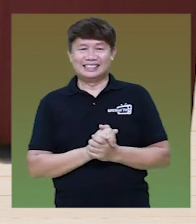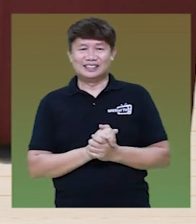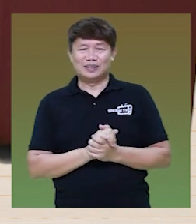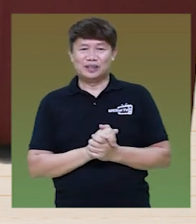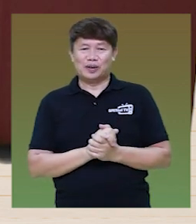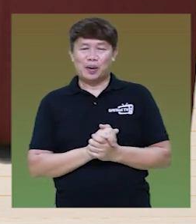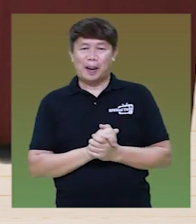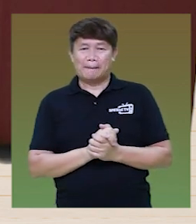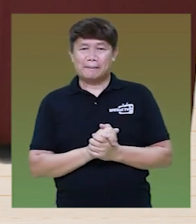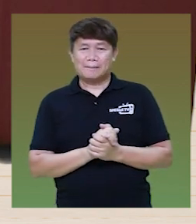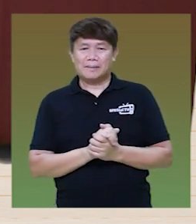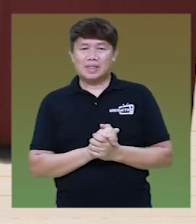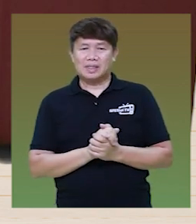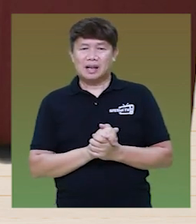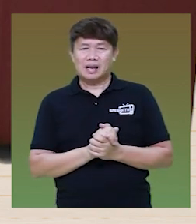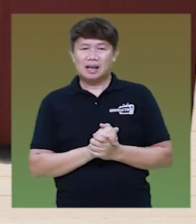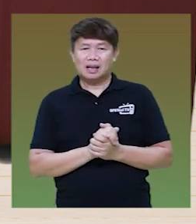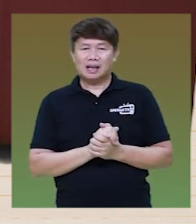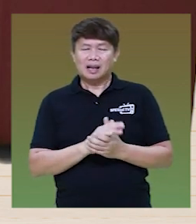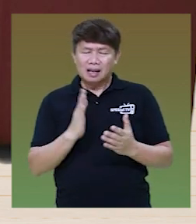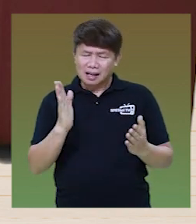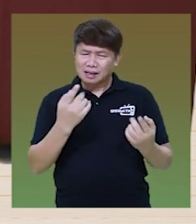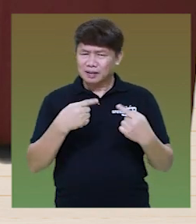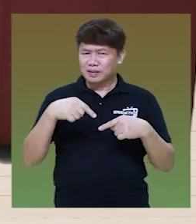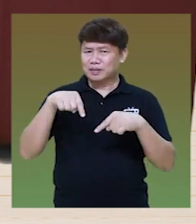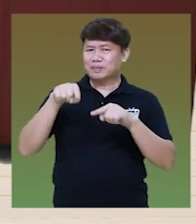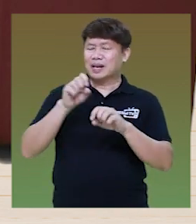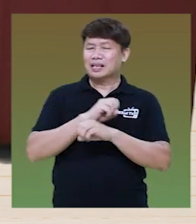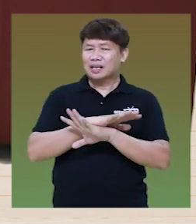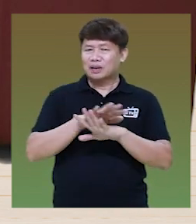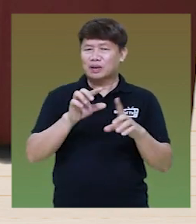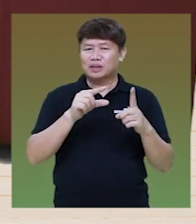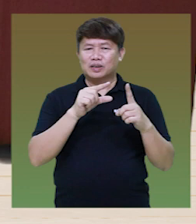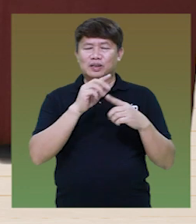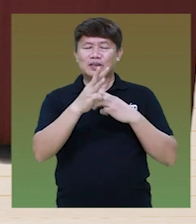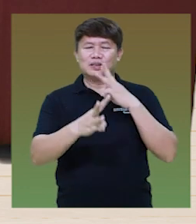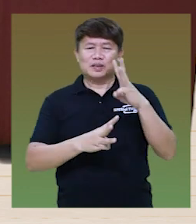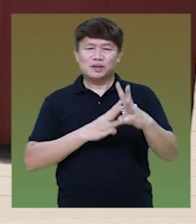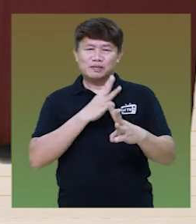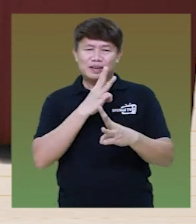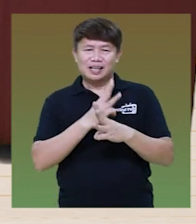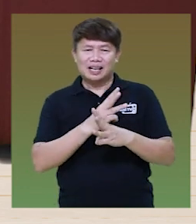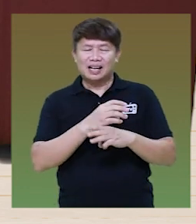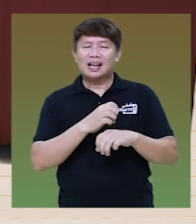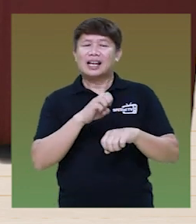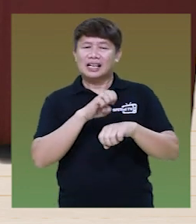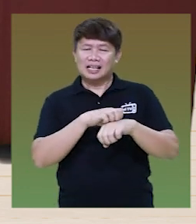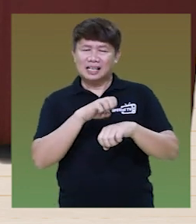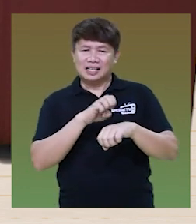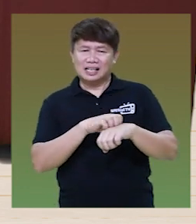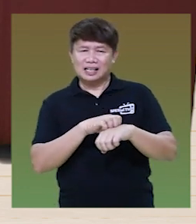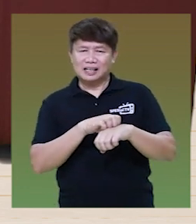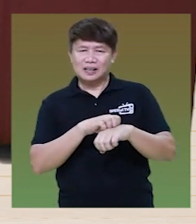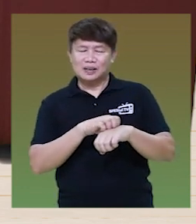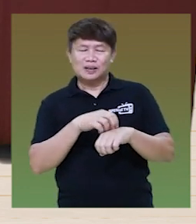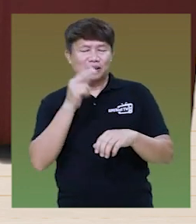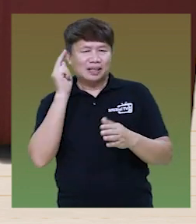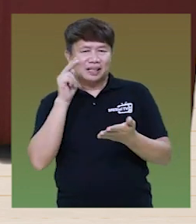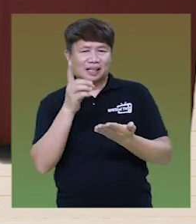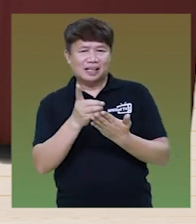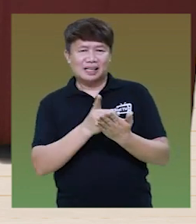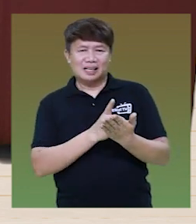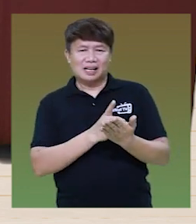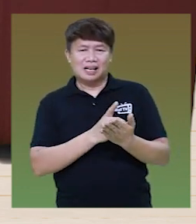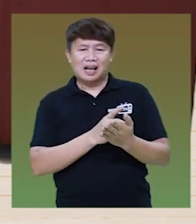is! Let's go to the magical world of English to learn noting details again. Are you ready? Sure, I